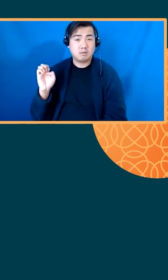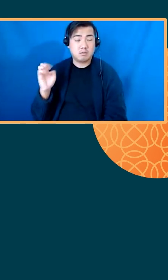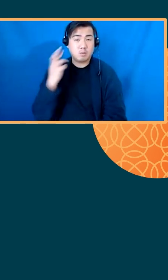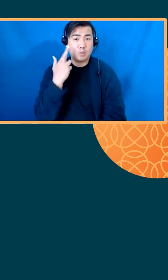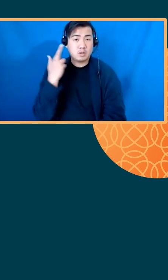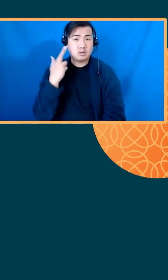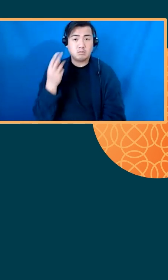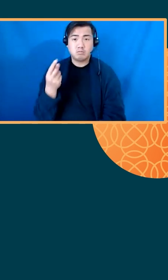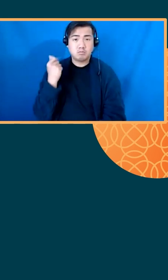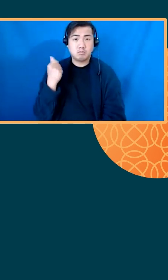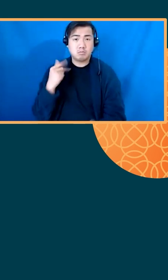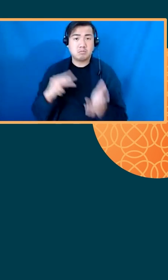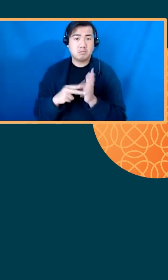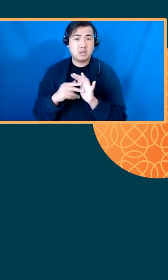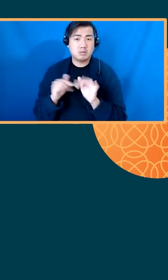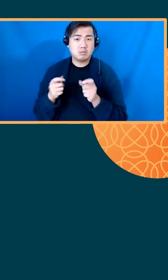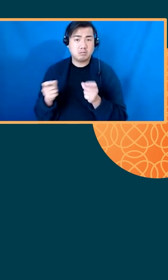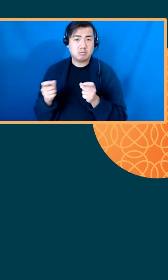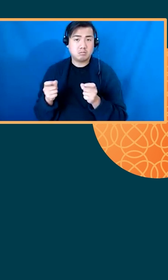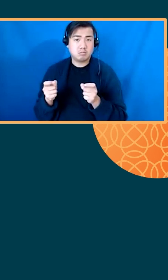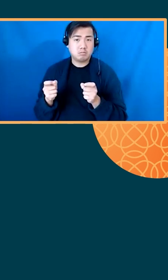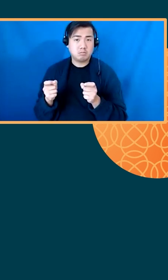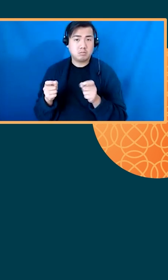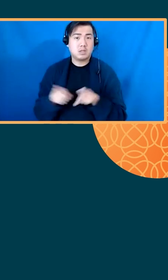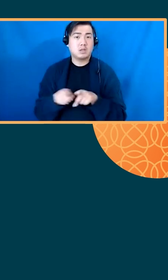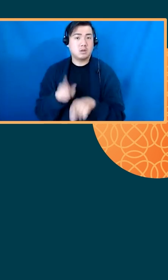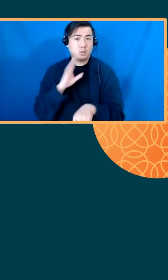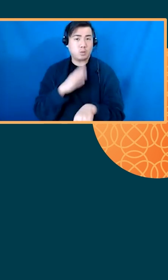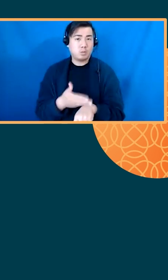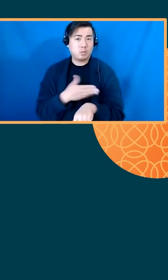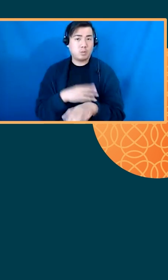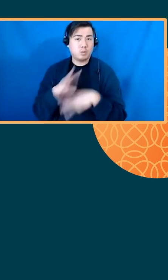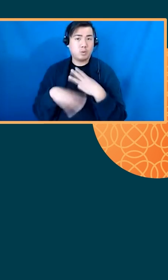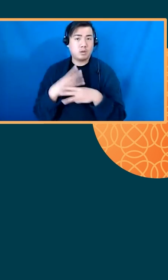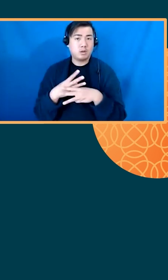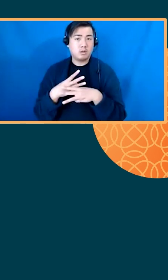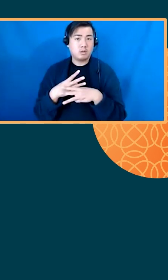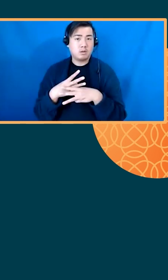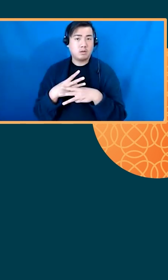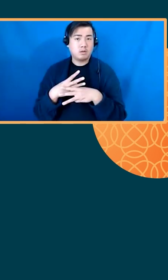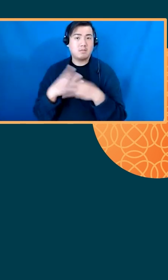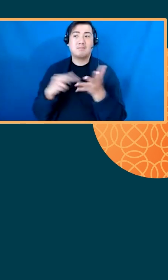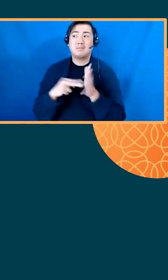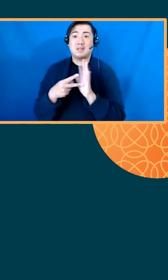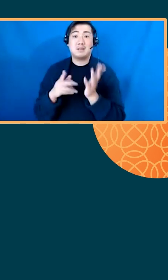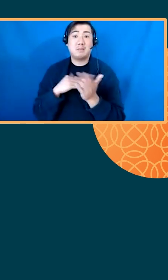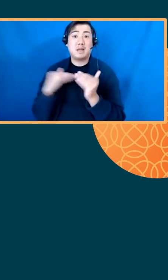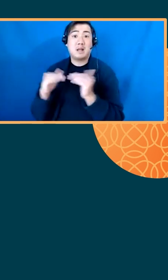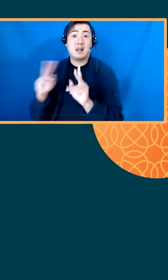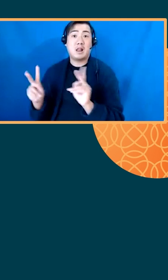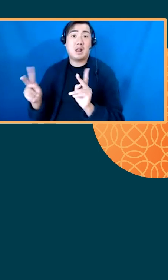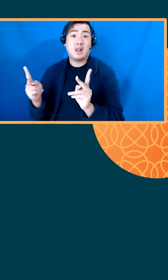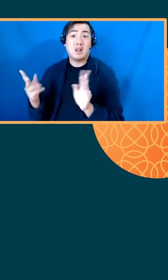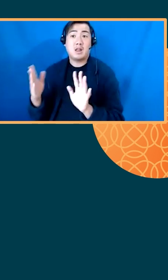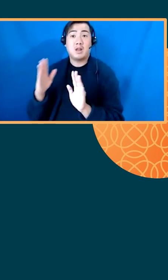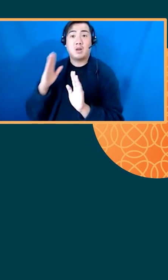my control. And it will probably make the world better, as in I'll probably drive my colleagues less crazy if I'm a little bit